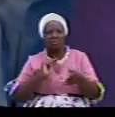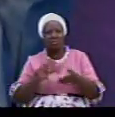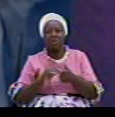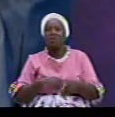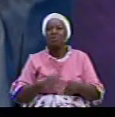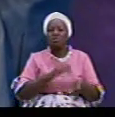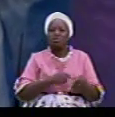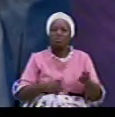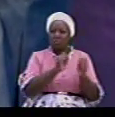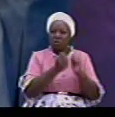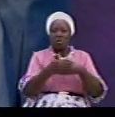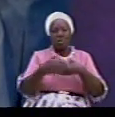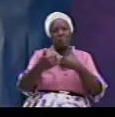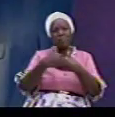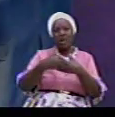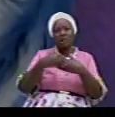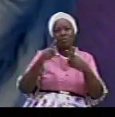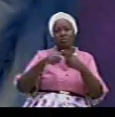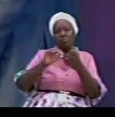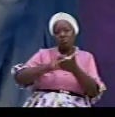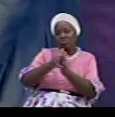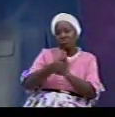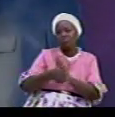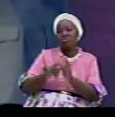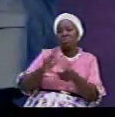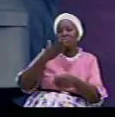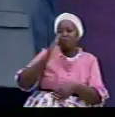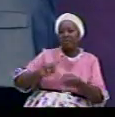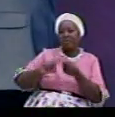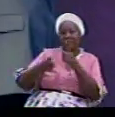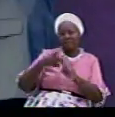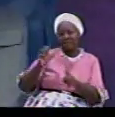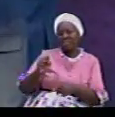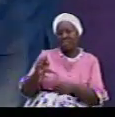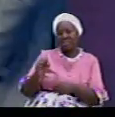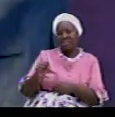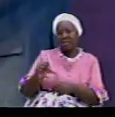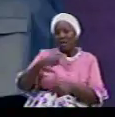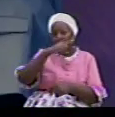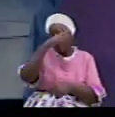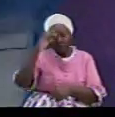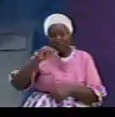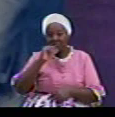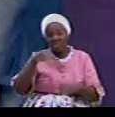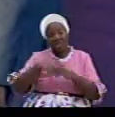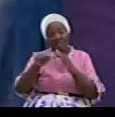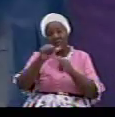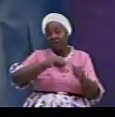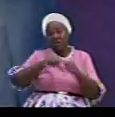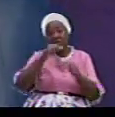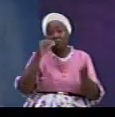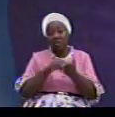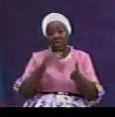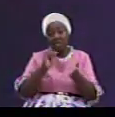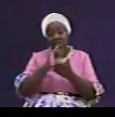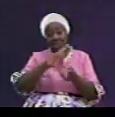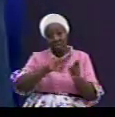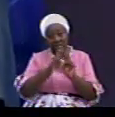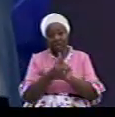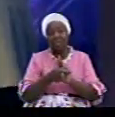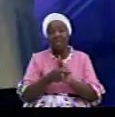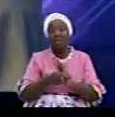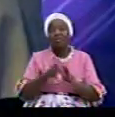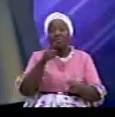back to those gang members, because you are not in fellowship again. That's repentance. You've been